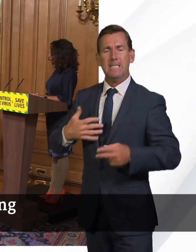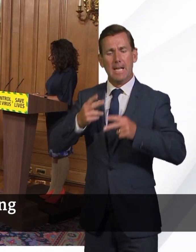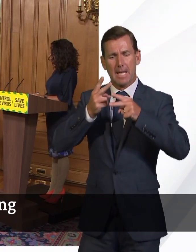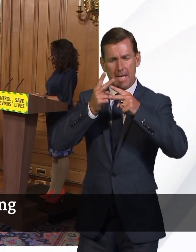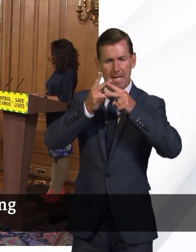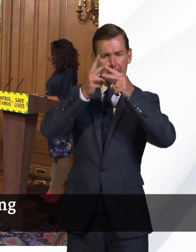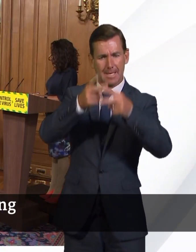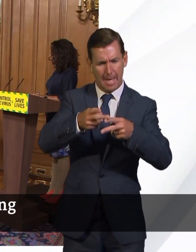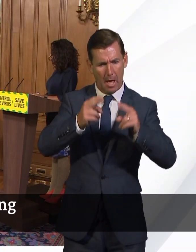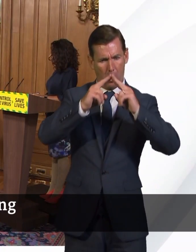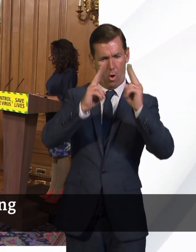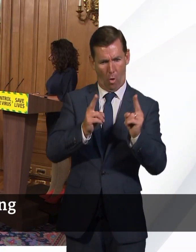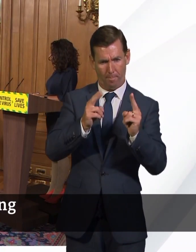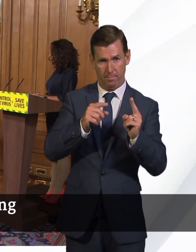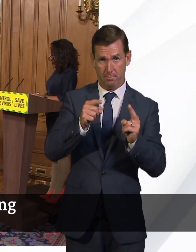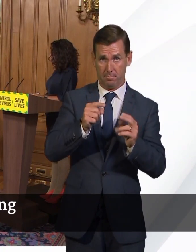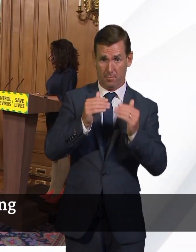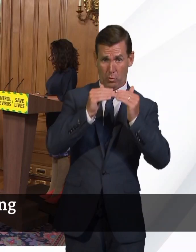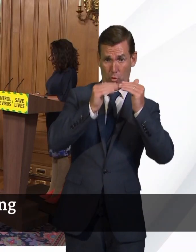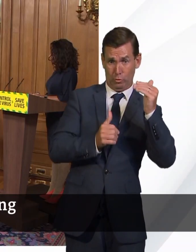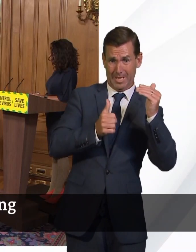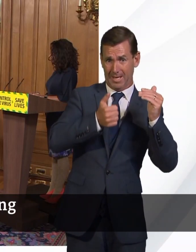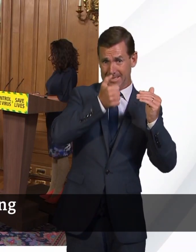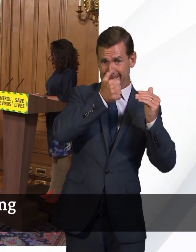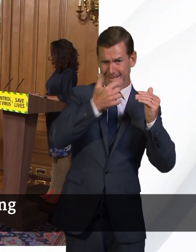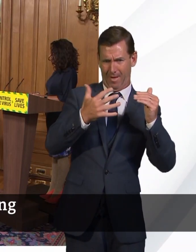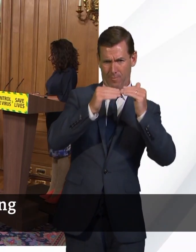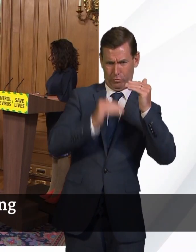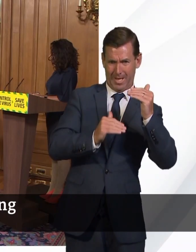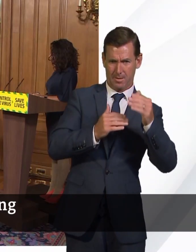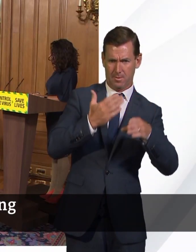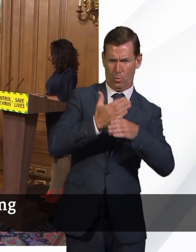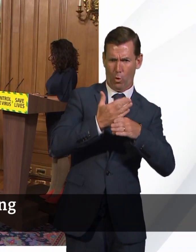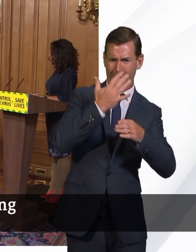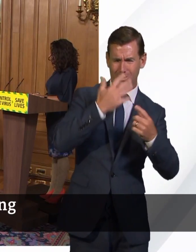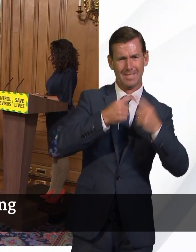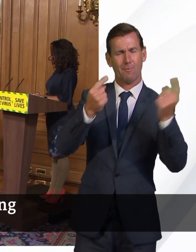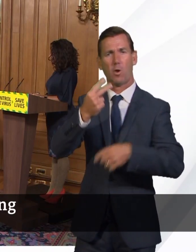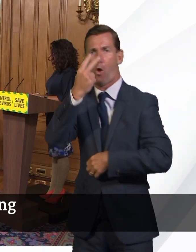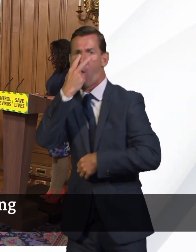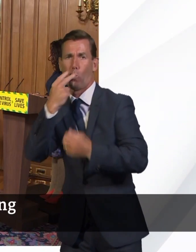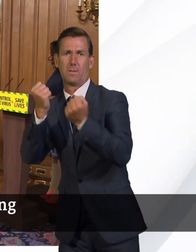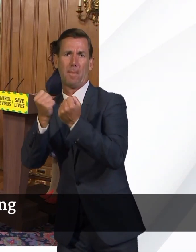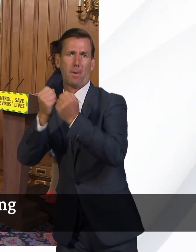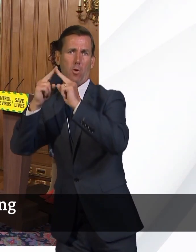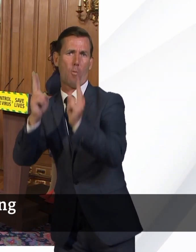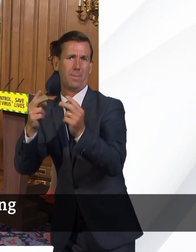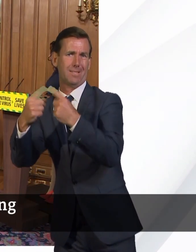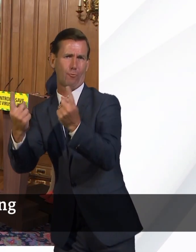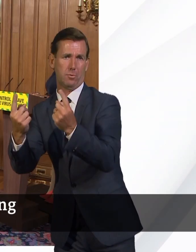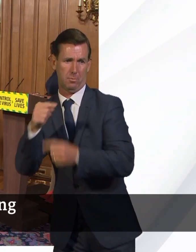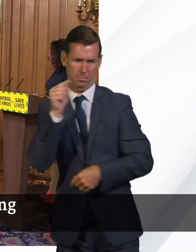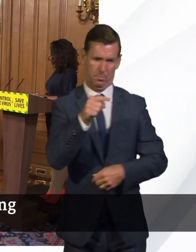for working age people, not for as opposed to the elderly care homes, of course, also need support